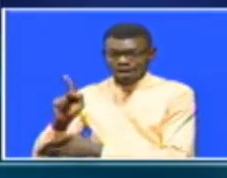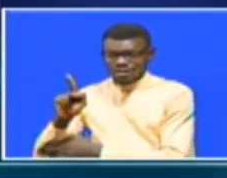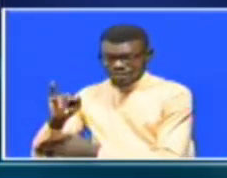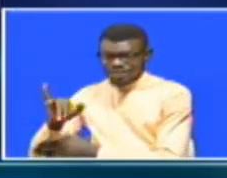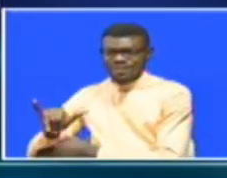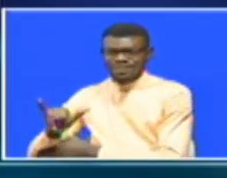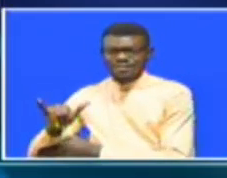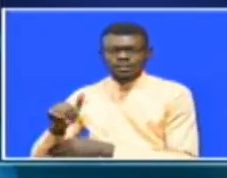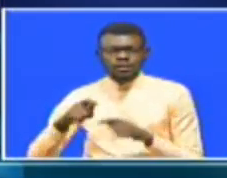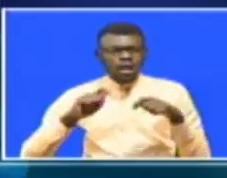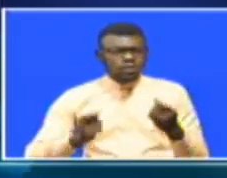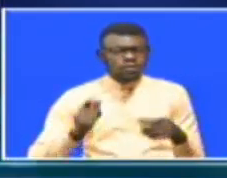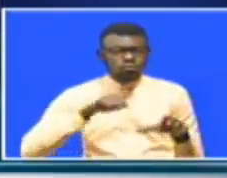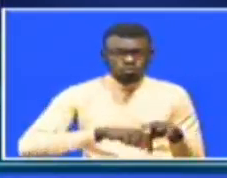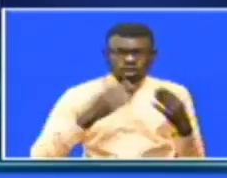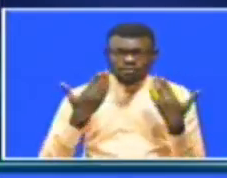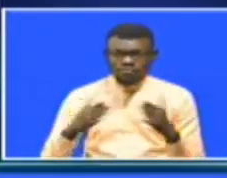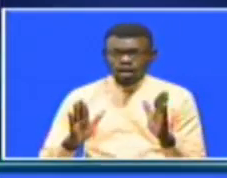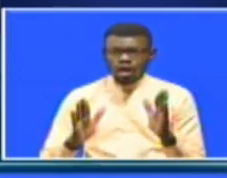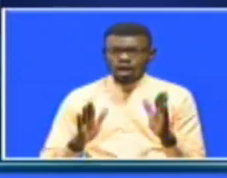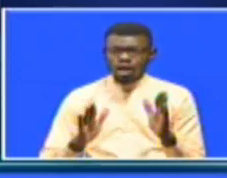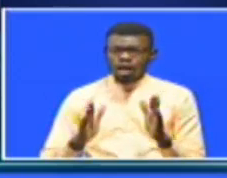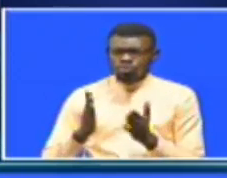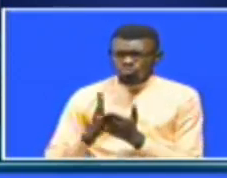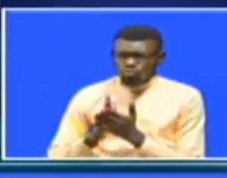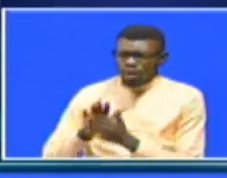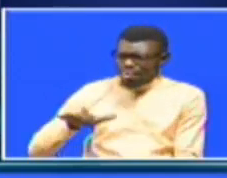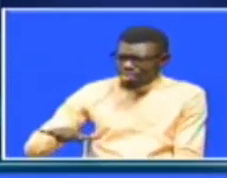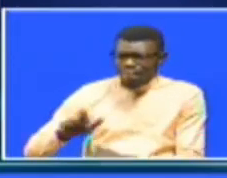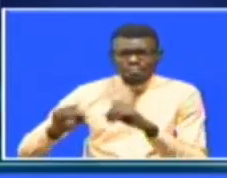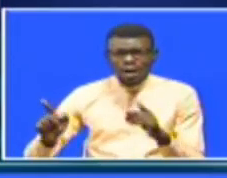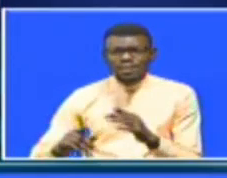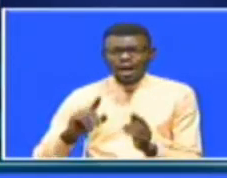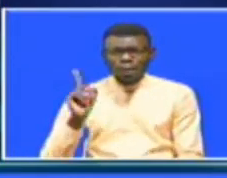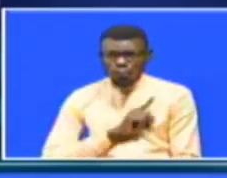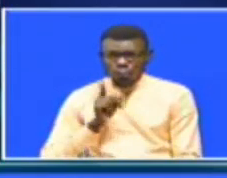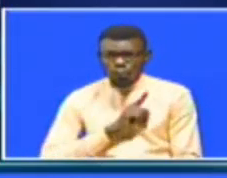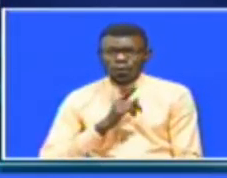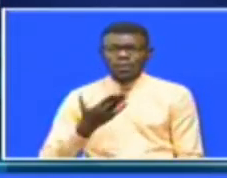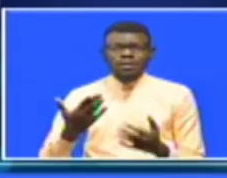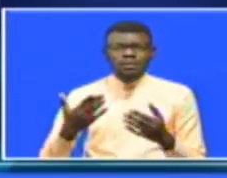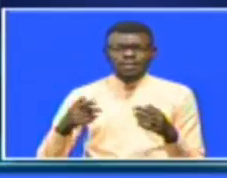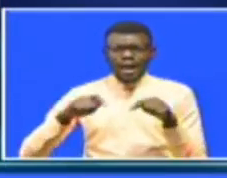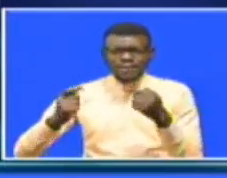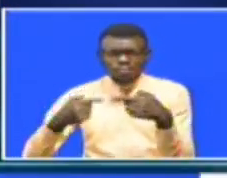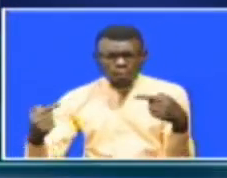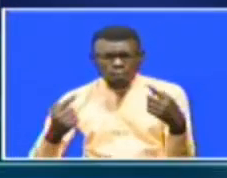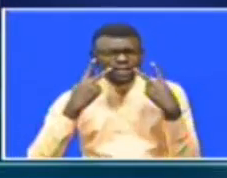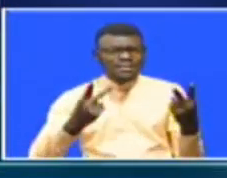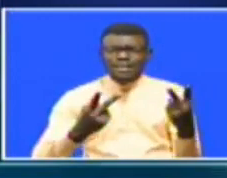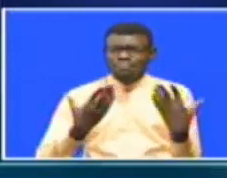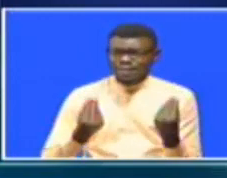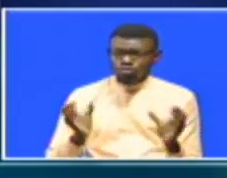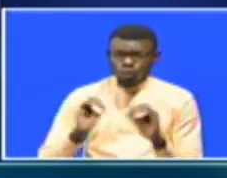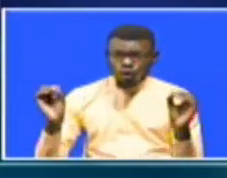team and, you know, a very little forward, proved a thorn in the flesh for opponents, but still would come in